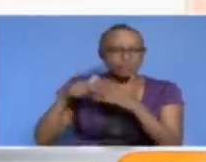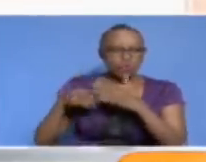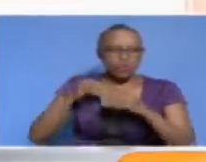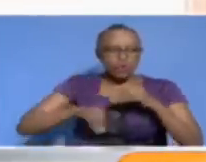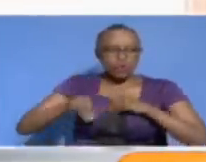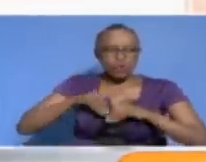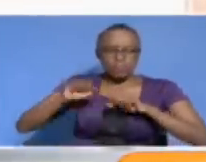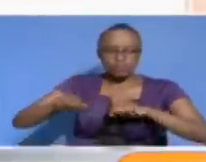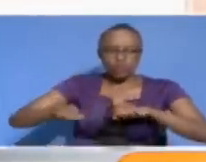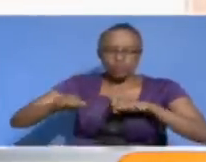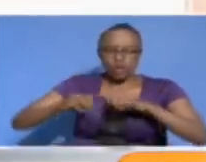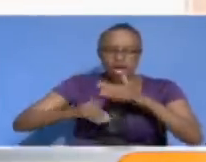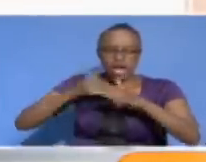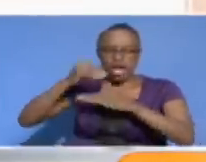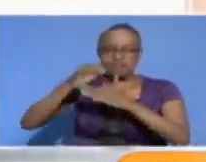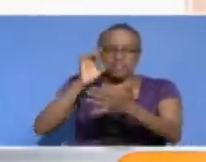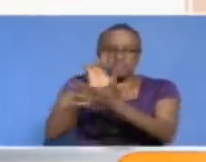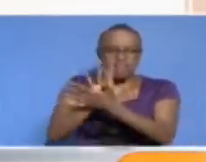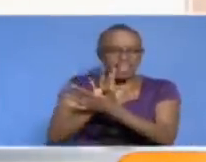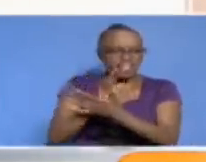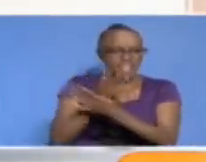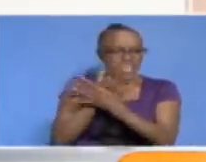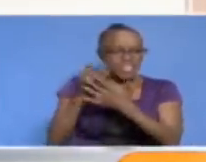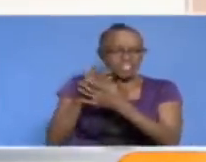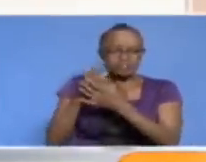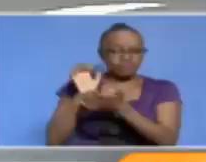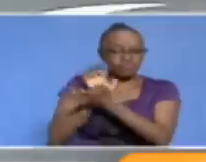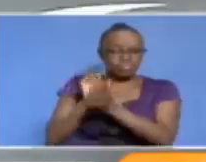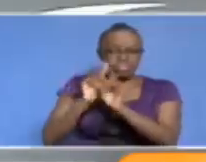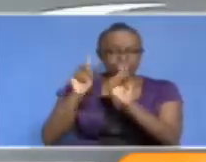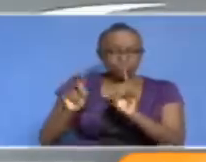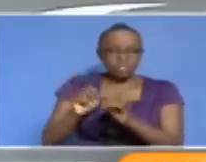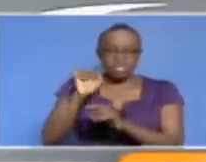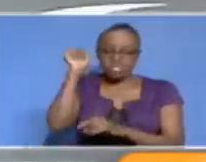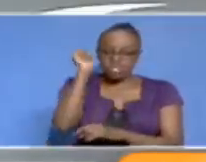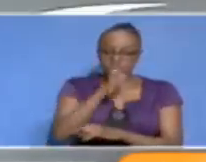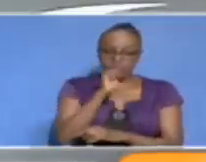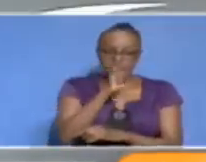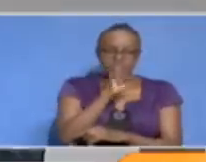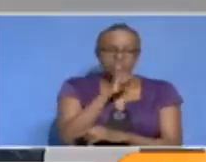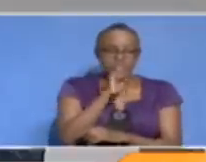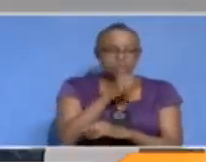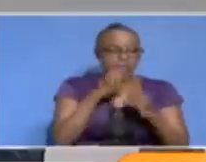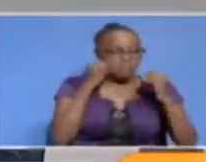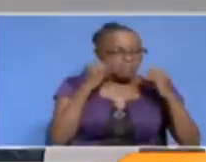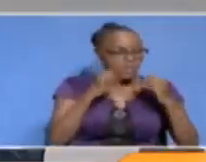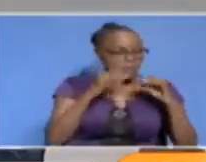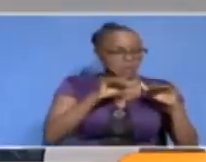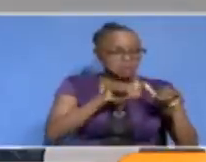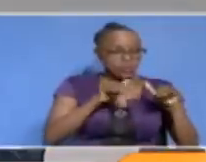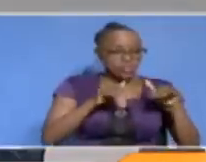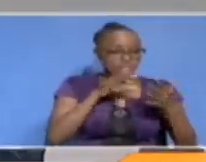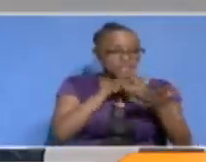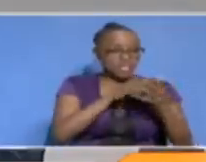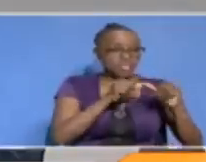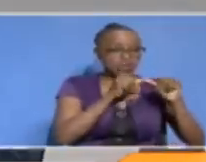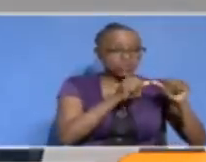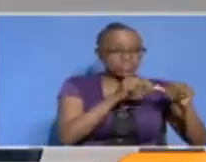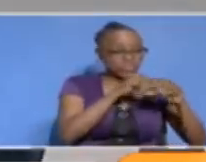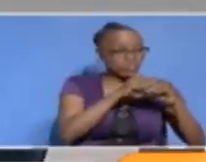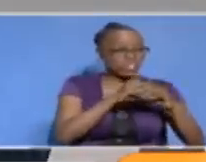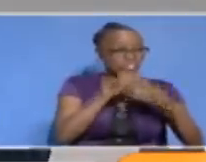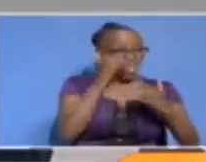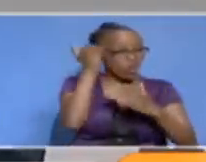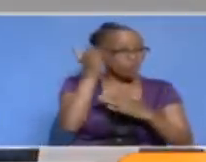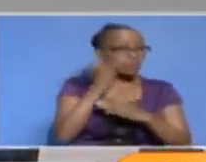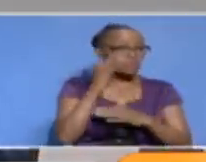corrupt officials after they are fired. Any prosecution? Yes. There are so many pending cases ongoing in court. I've